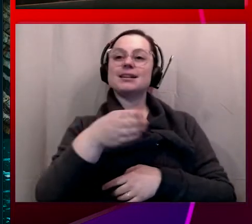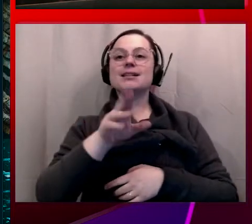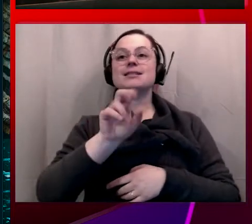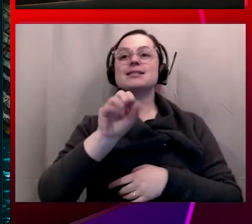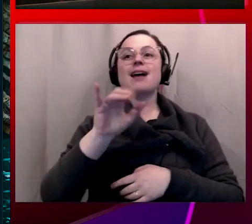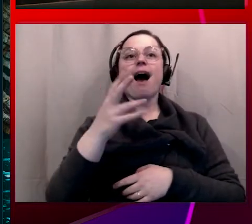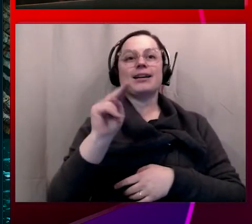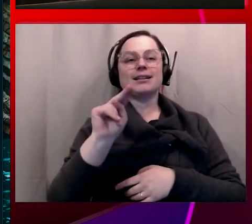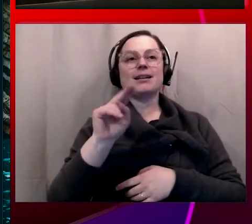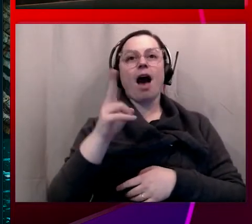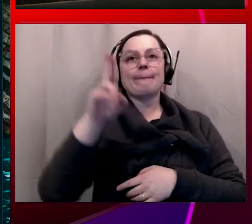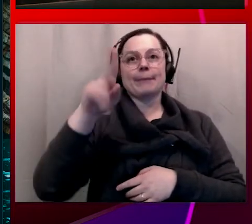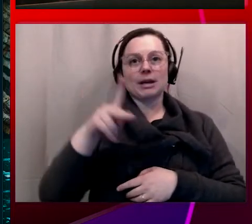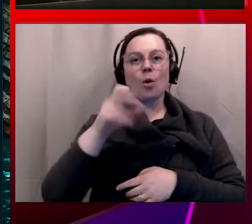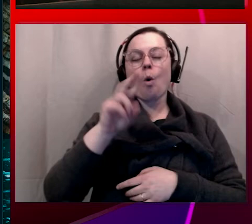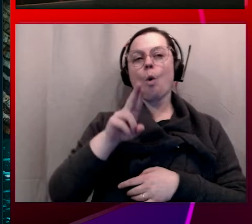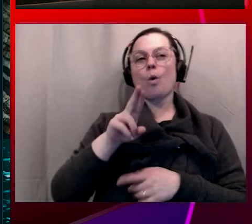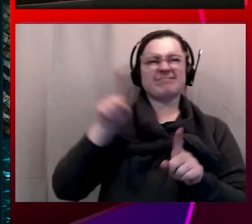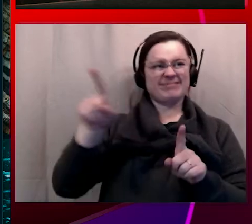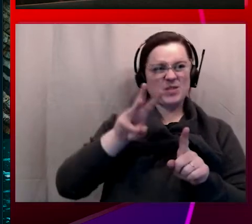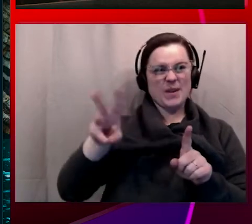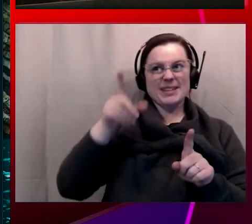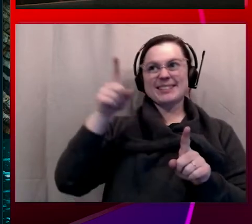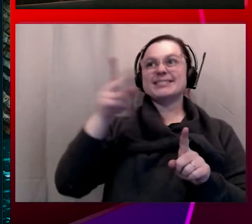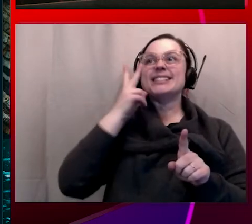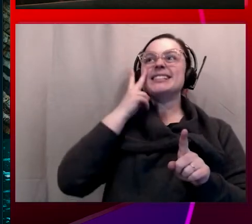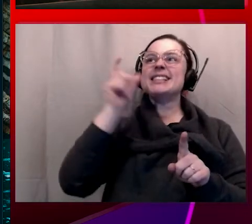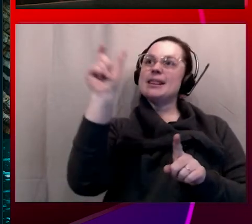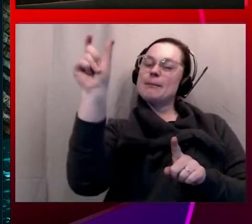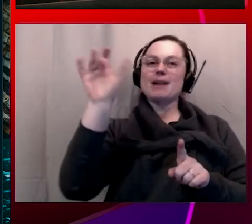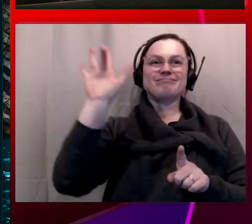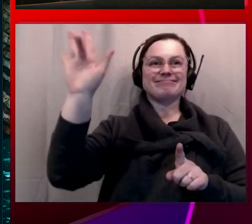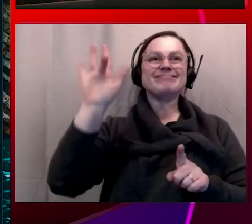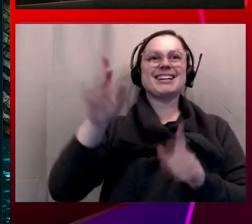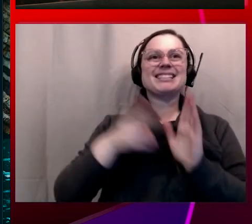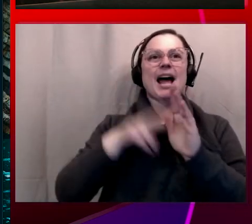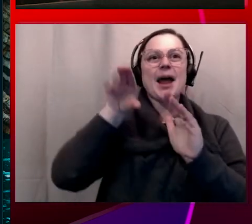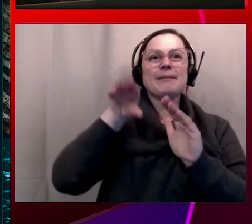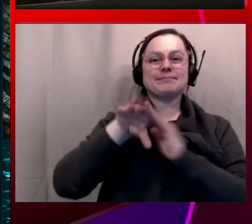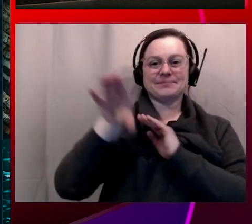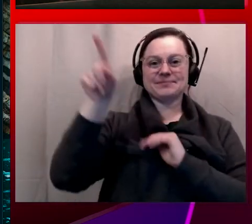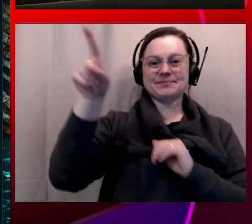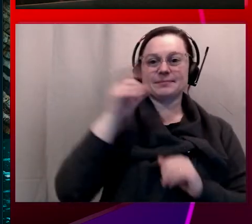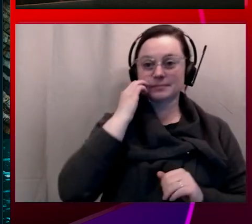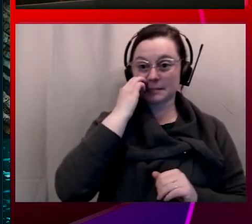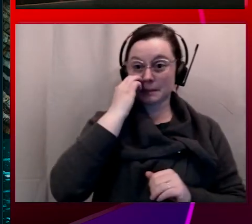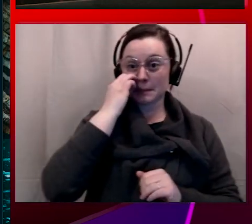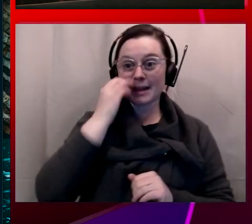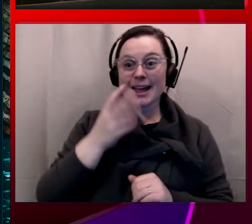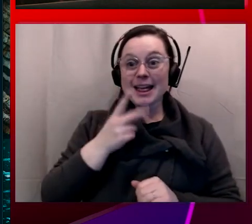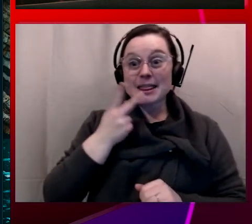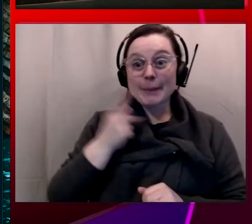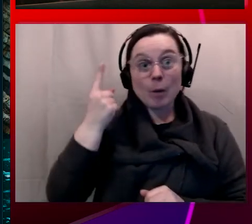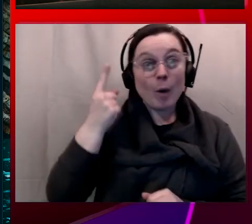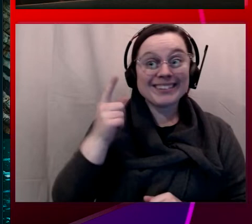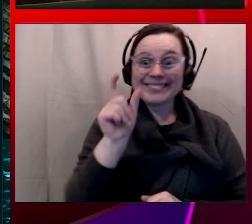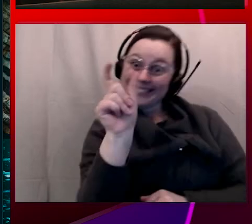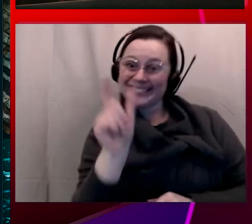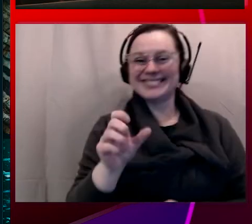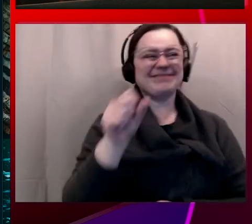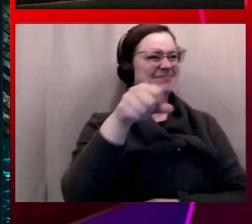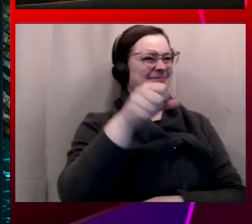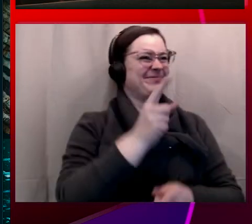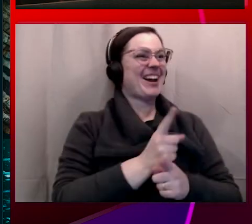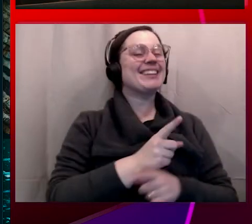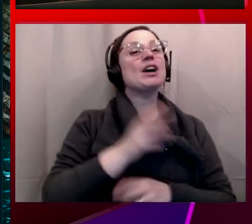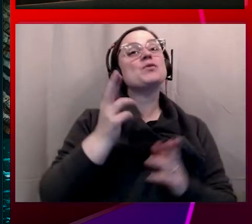our landing page. You can see the sign up button in the top right. The bright one? The bright pink one? Exactly, yeah. I would also recommend